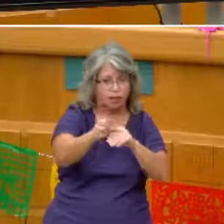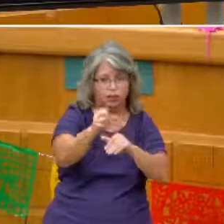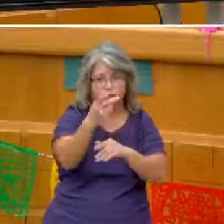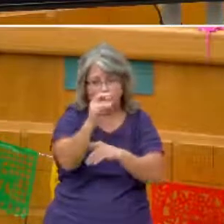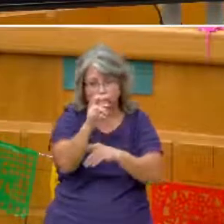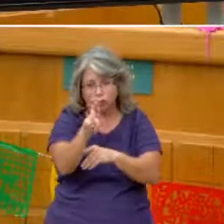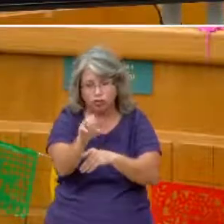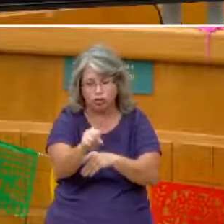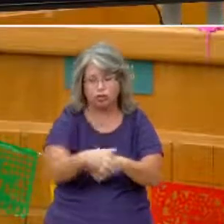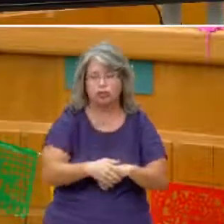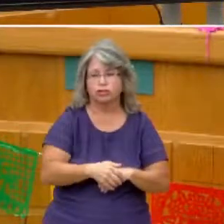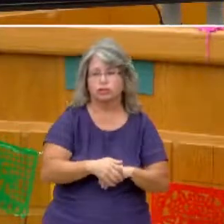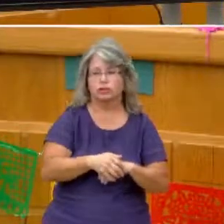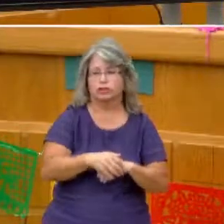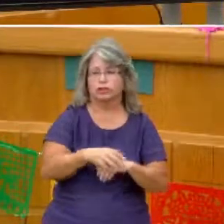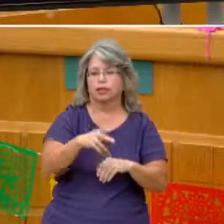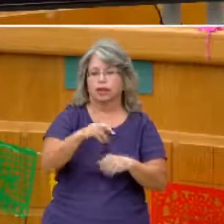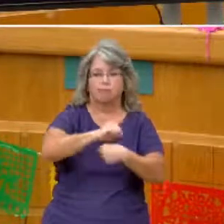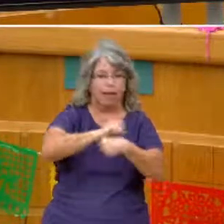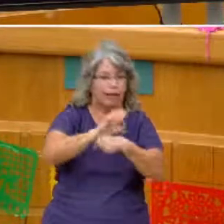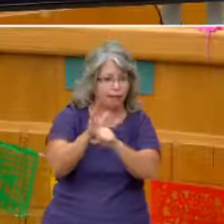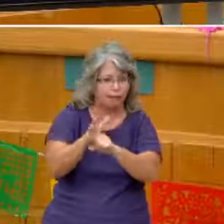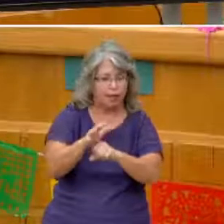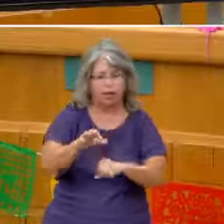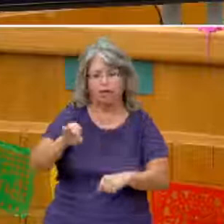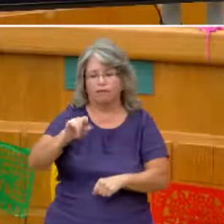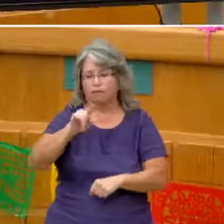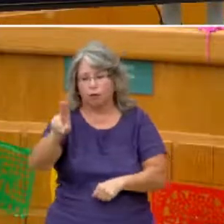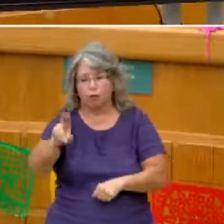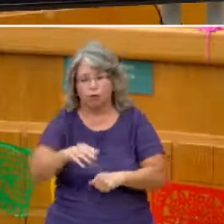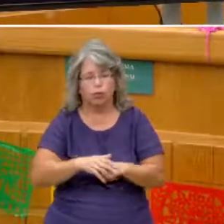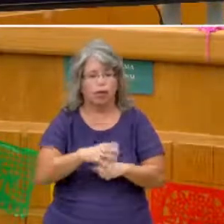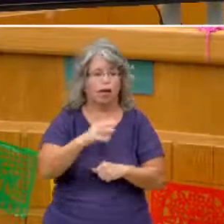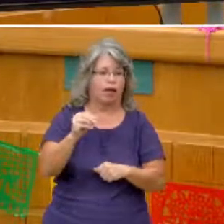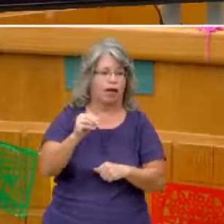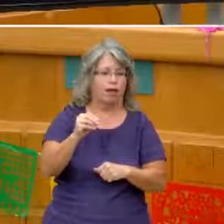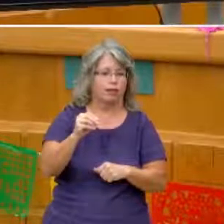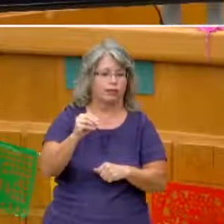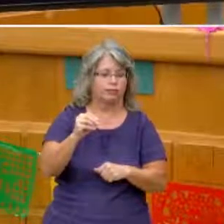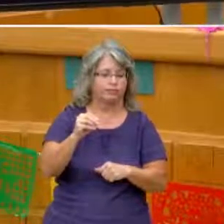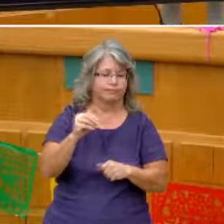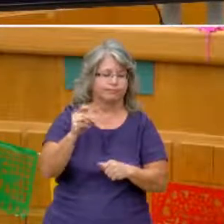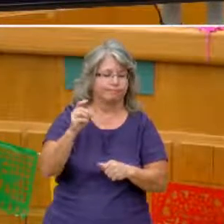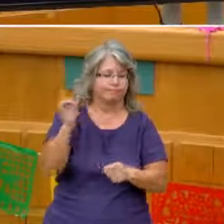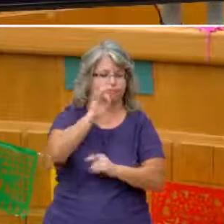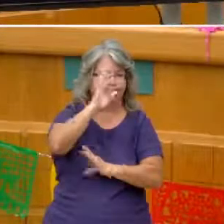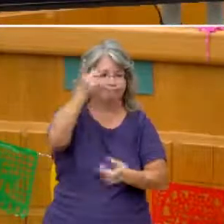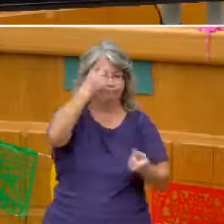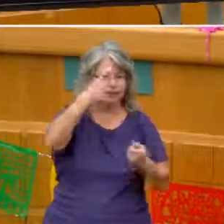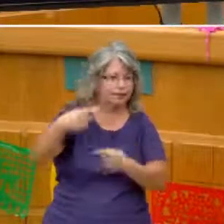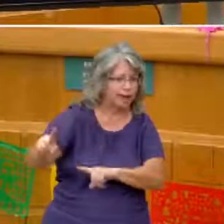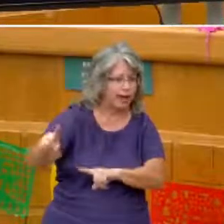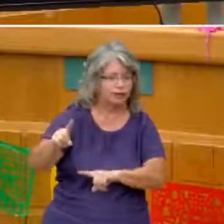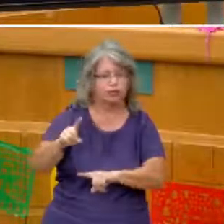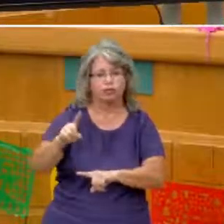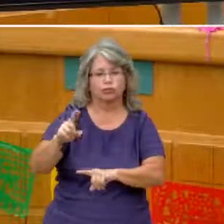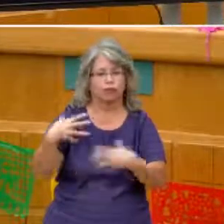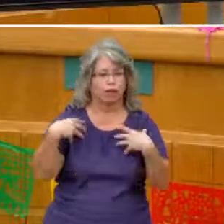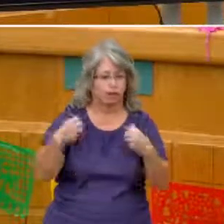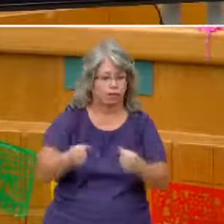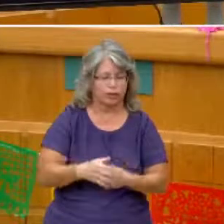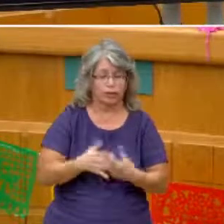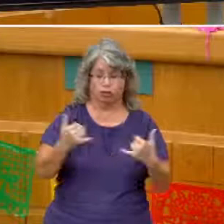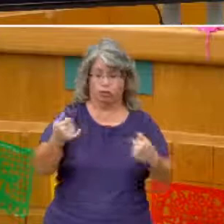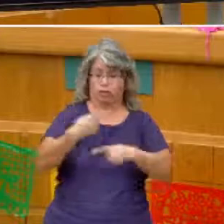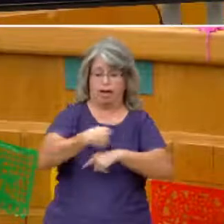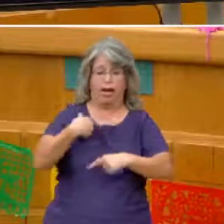pandemic influenza, and disaster recovery. And today, I'm here representing Nueces County and Judge Barbara